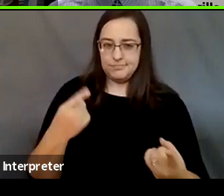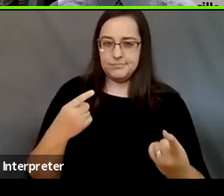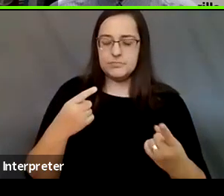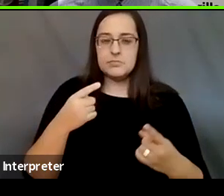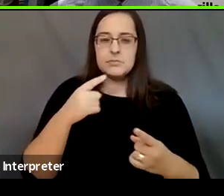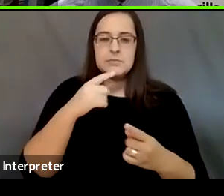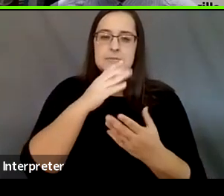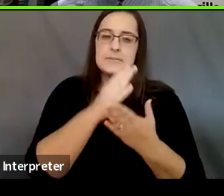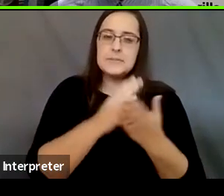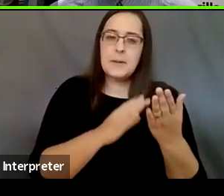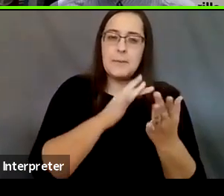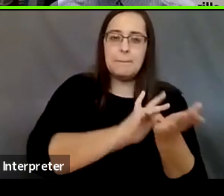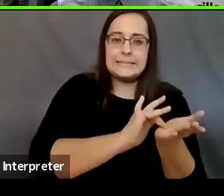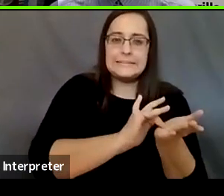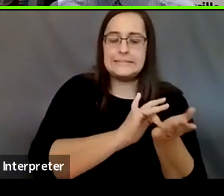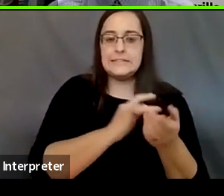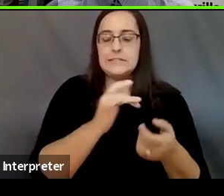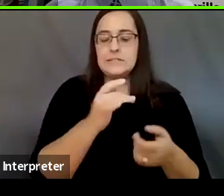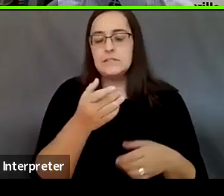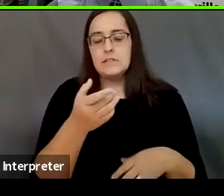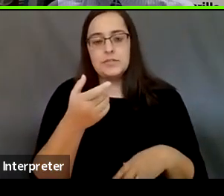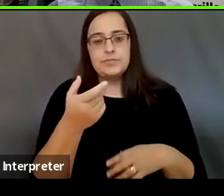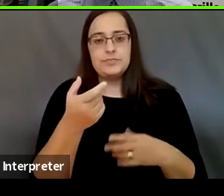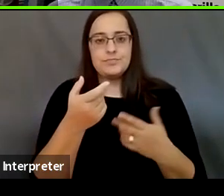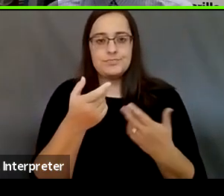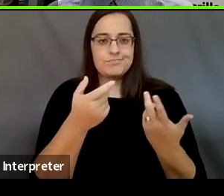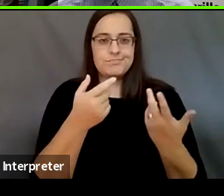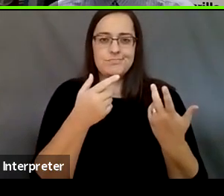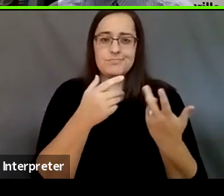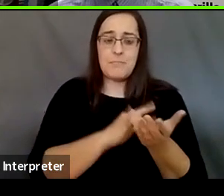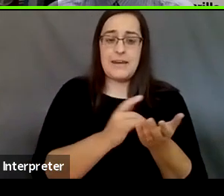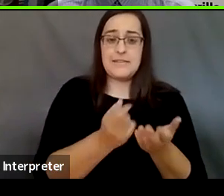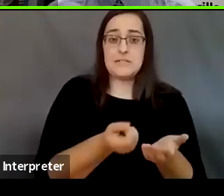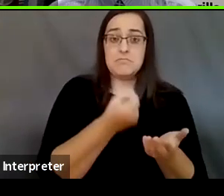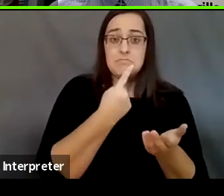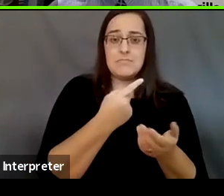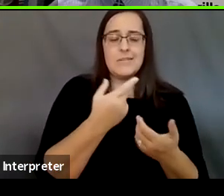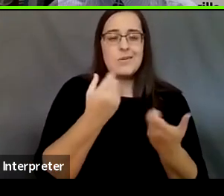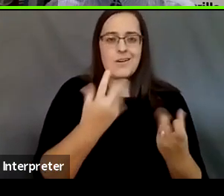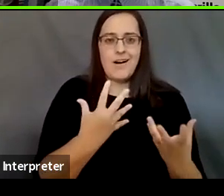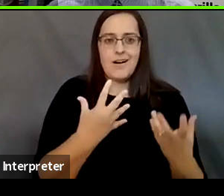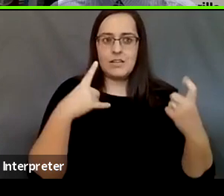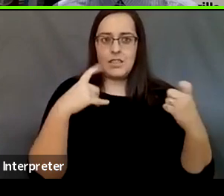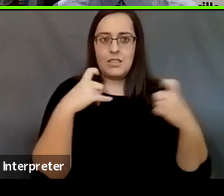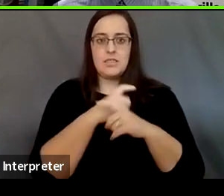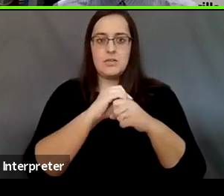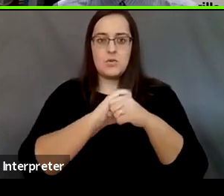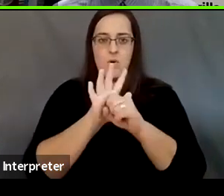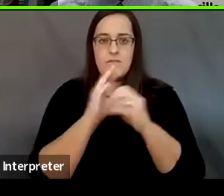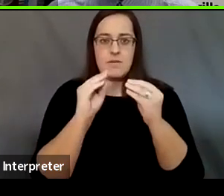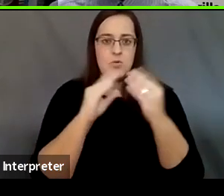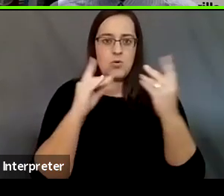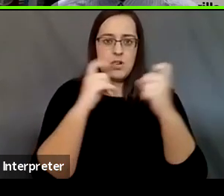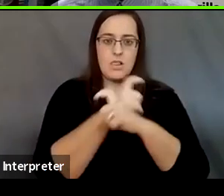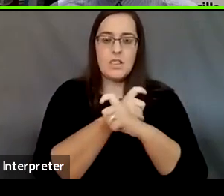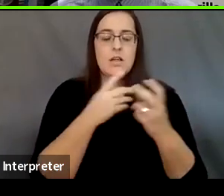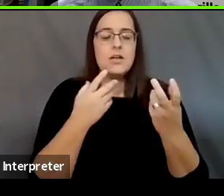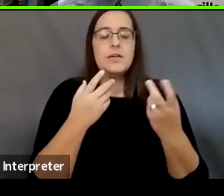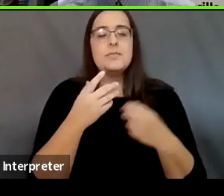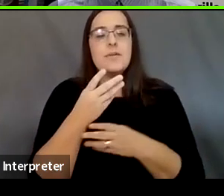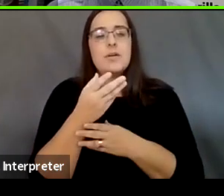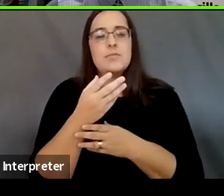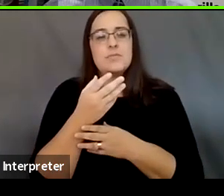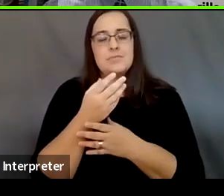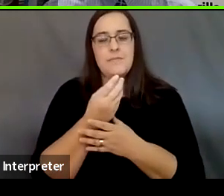certain medications people were using that may have complications with COVID. As Dr. Lamentier a couple weeks ago